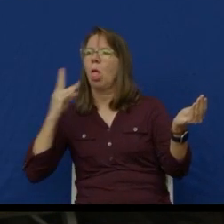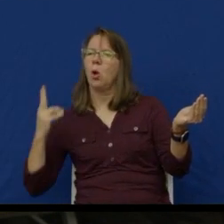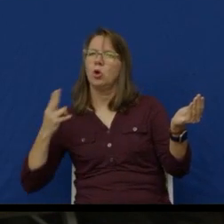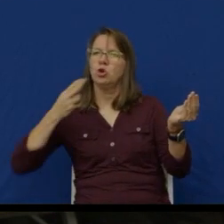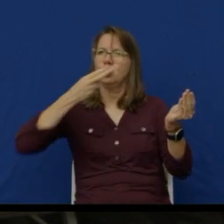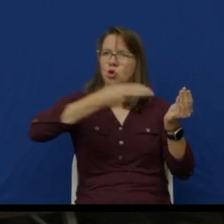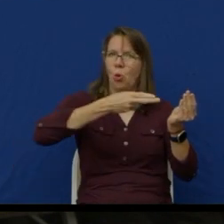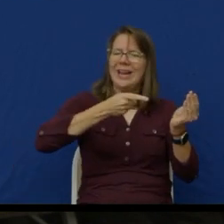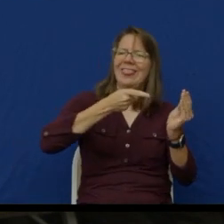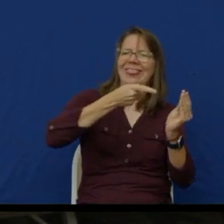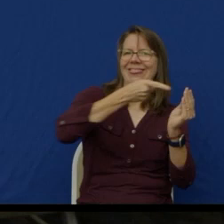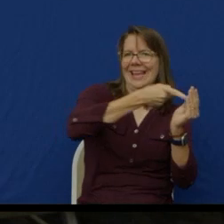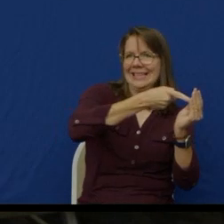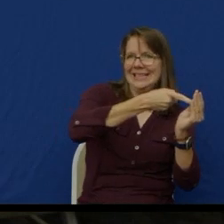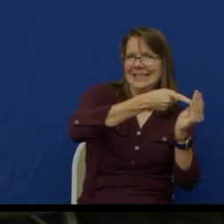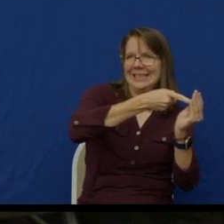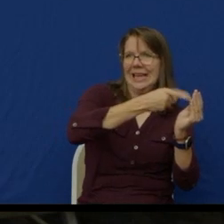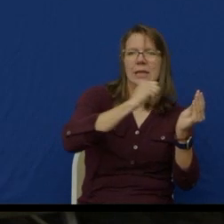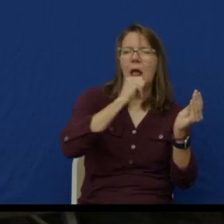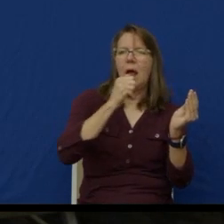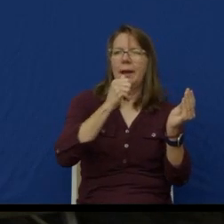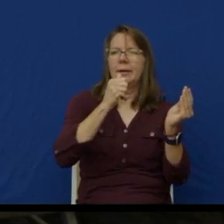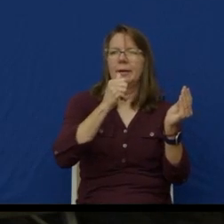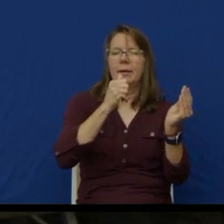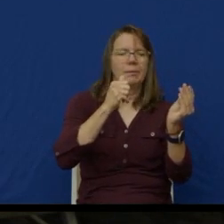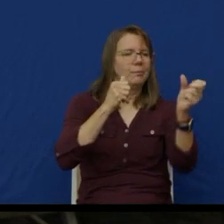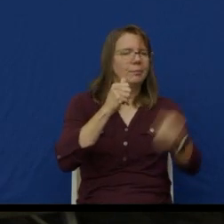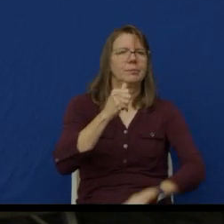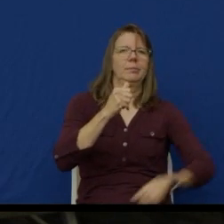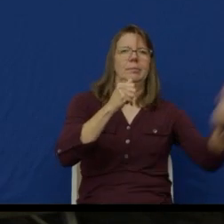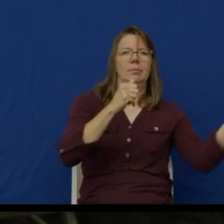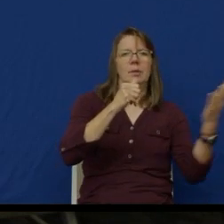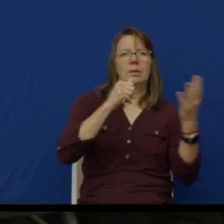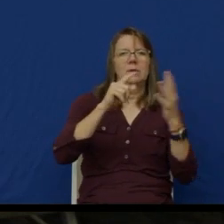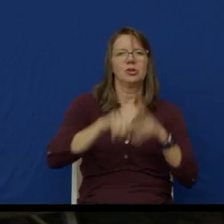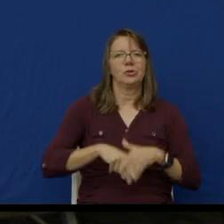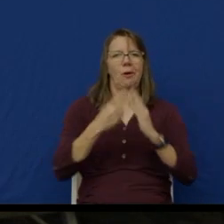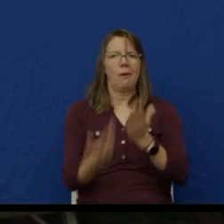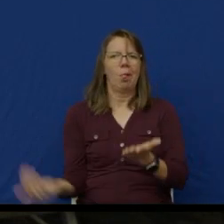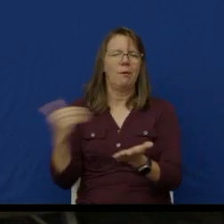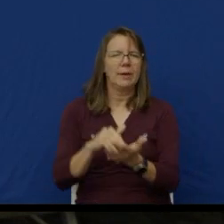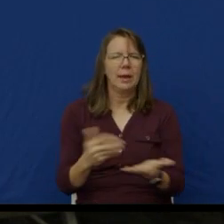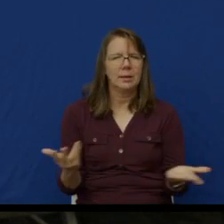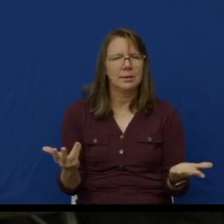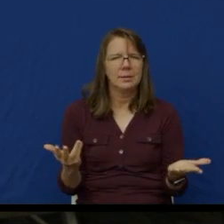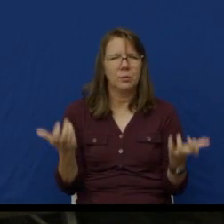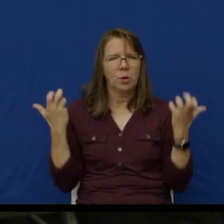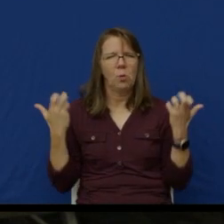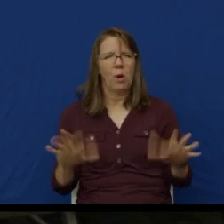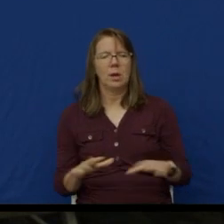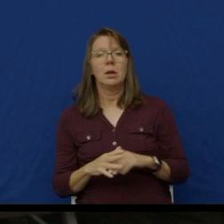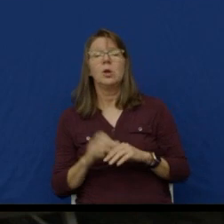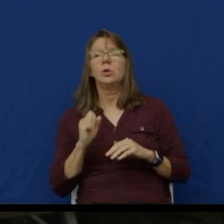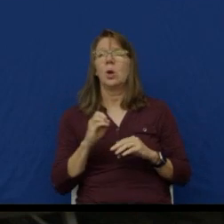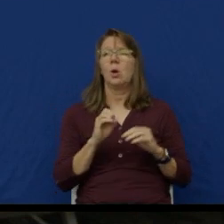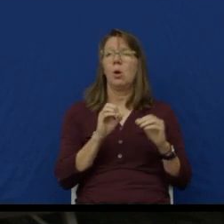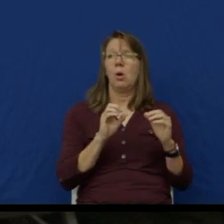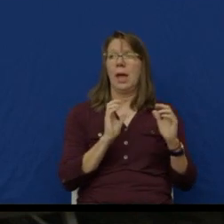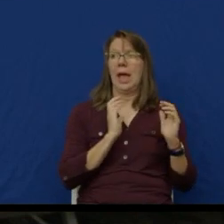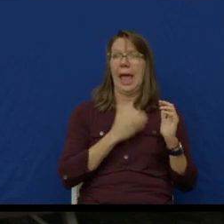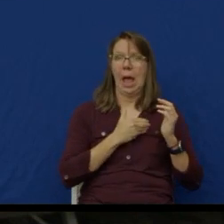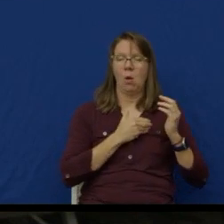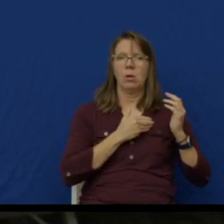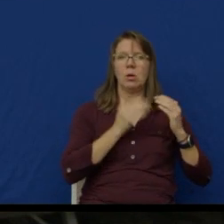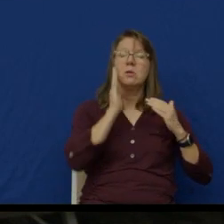work all over again and upsetting the apple cart. The legacy of this board is continuing this work